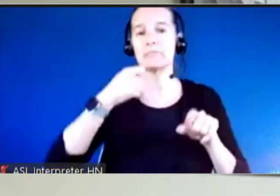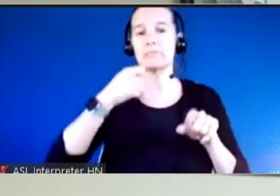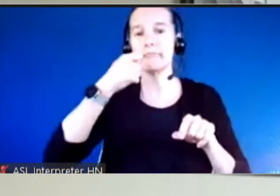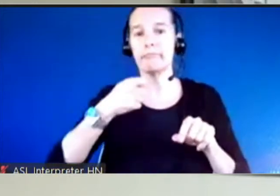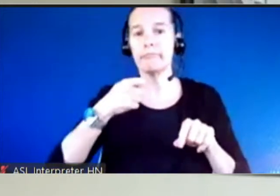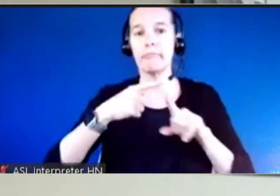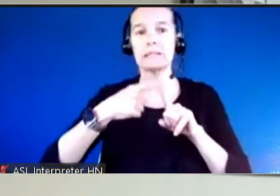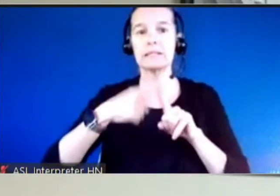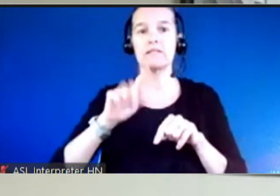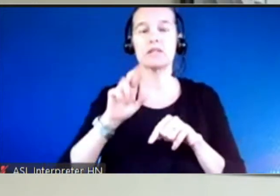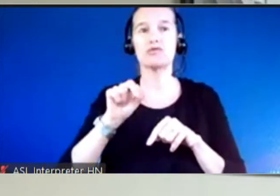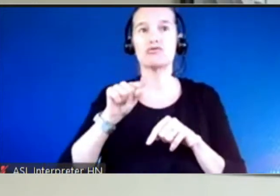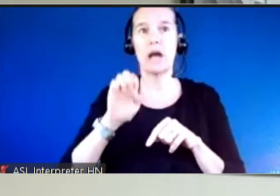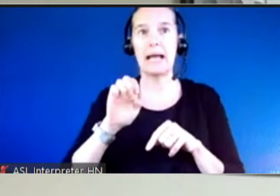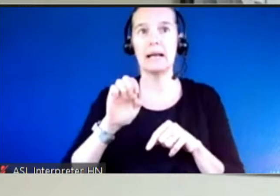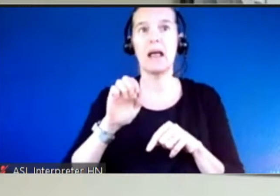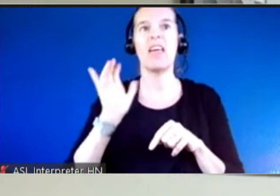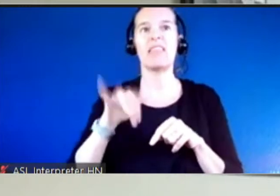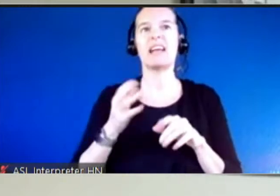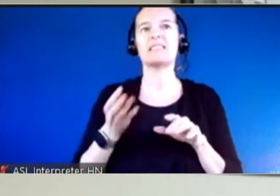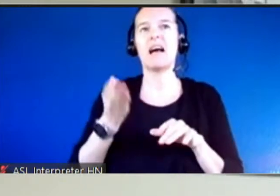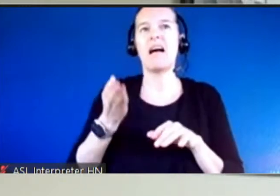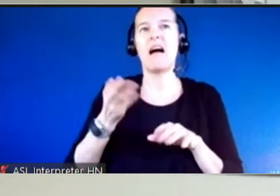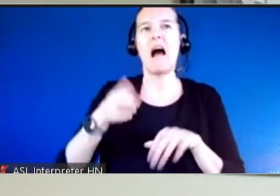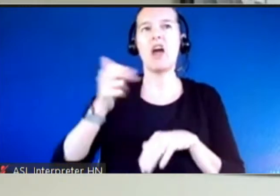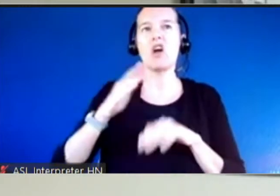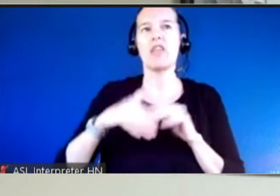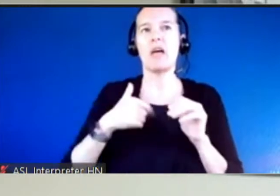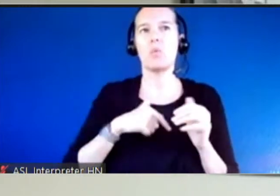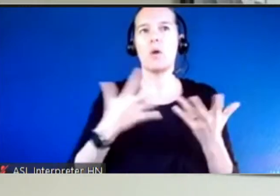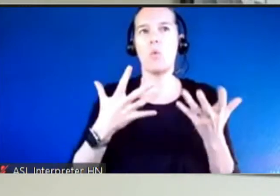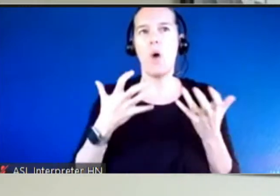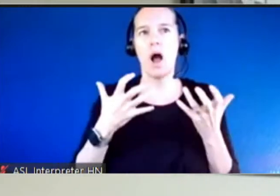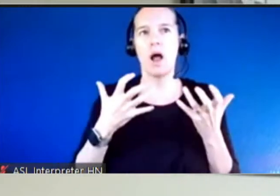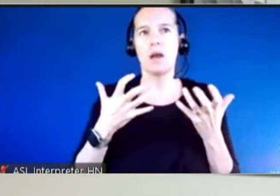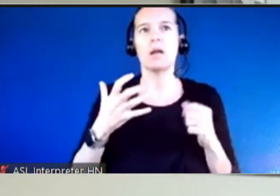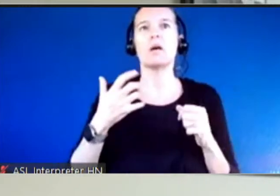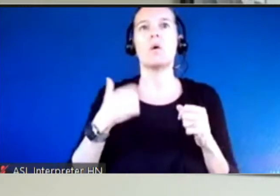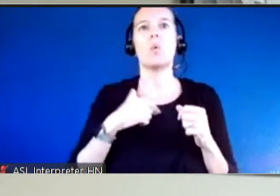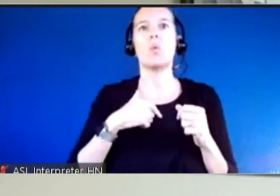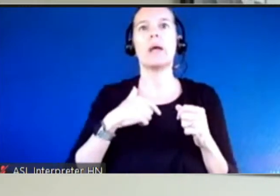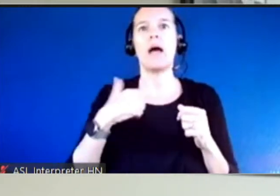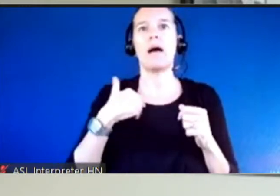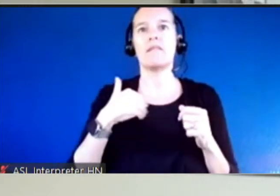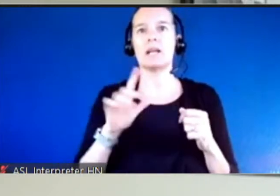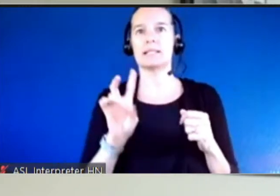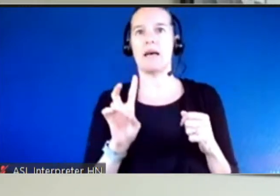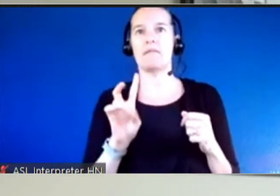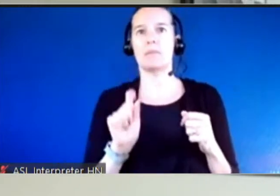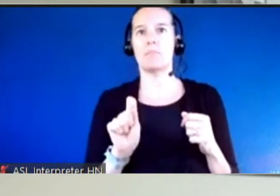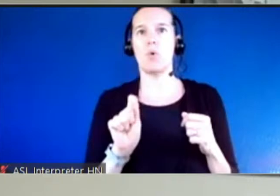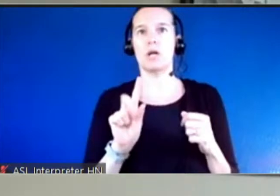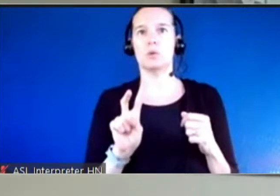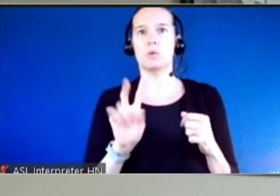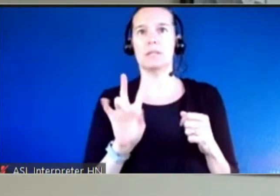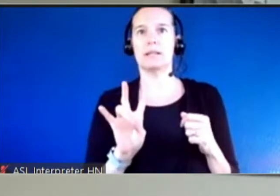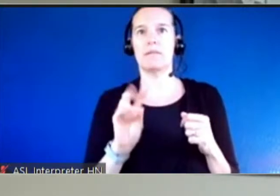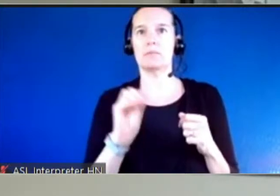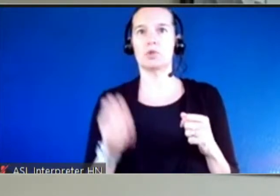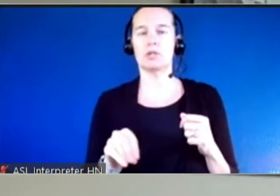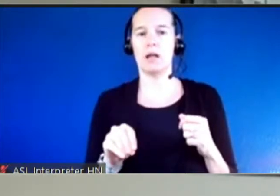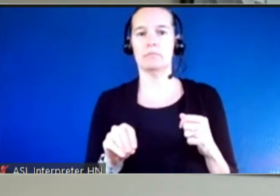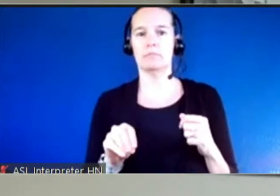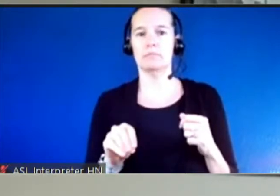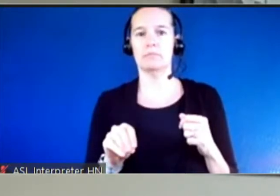7.29%, which is up higher than we'd like it to be. And it's because we do not have as much testing going on in our community as we